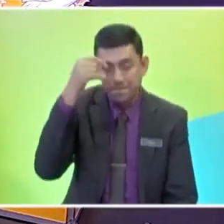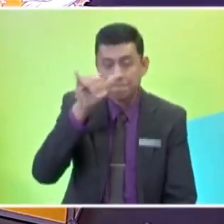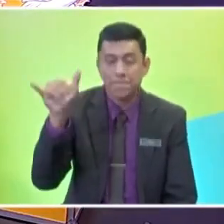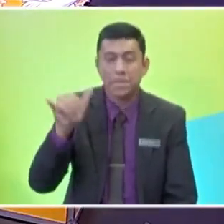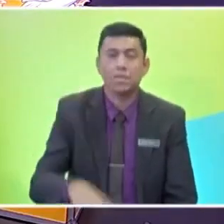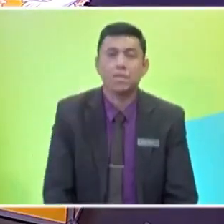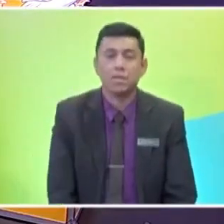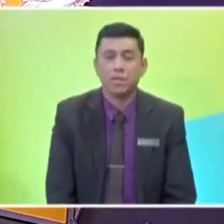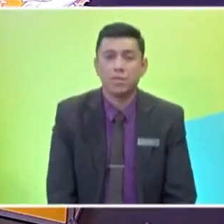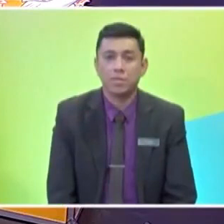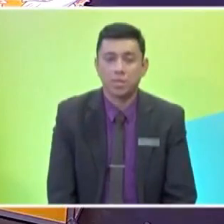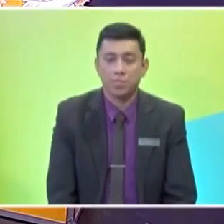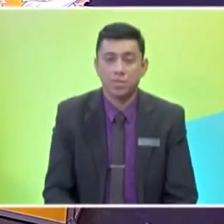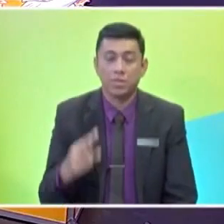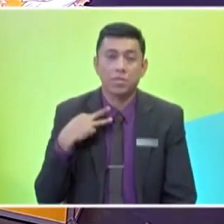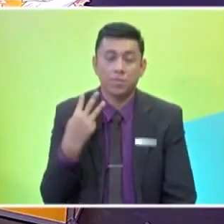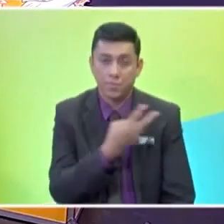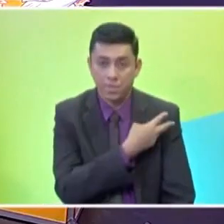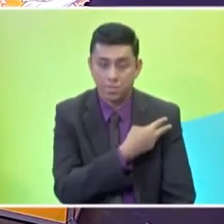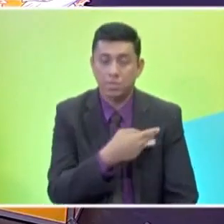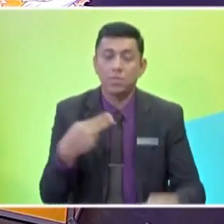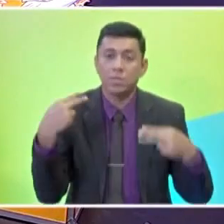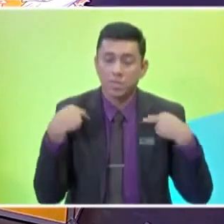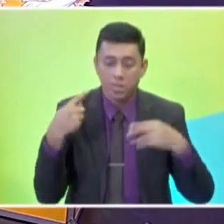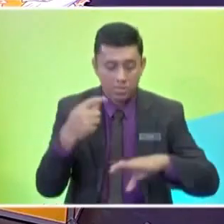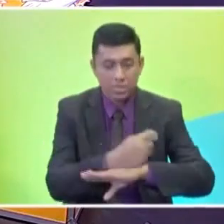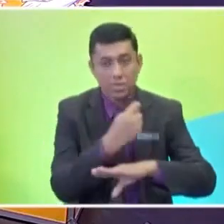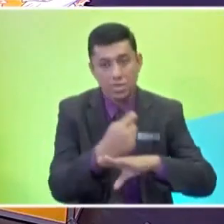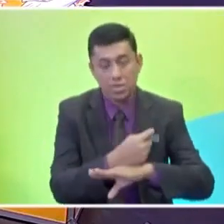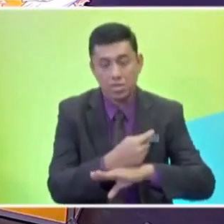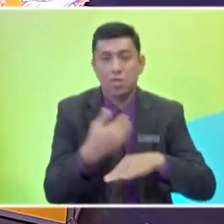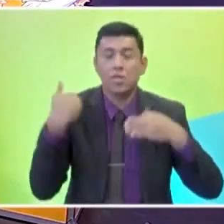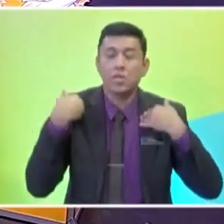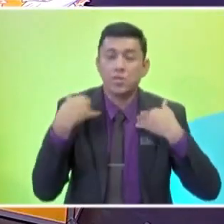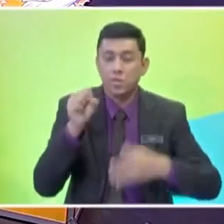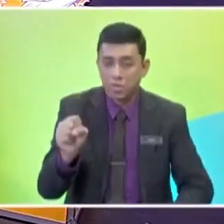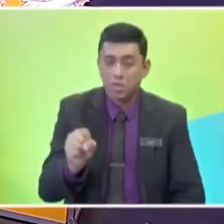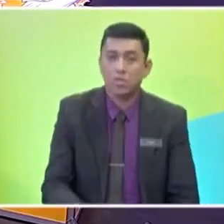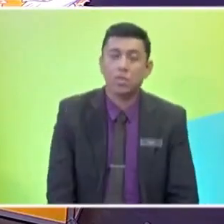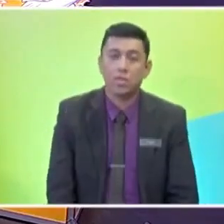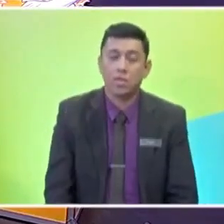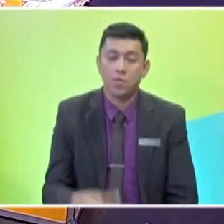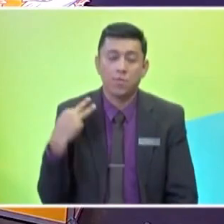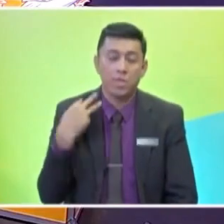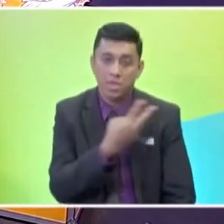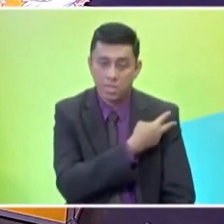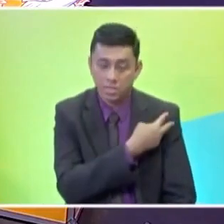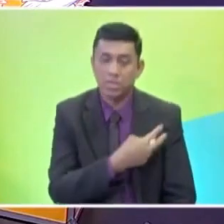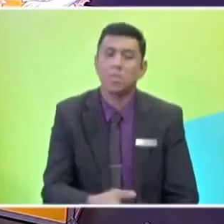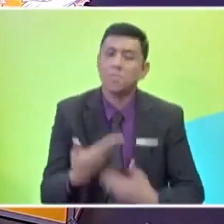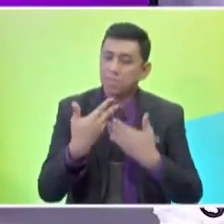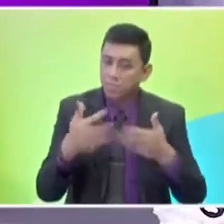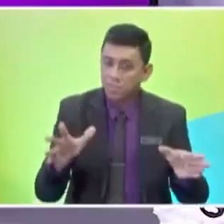so we have discovered on tame animals, we have learned the body parts of it, and we have done the